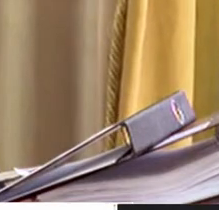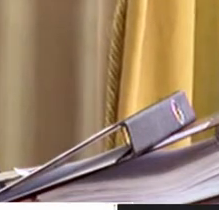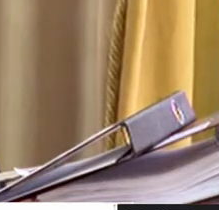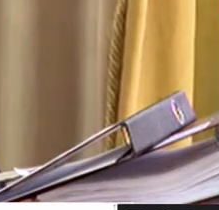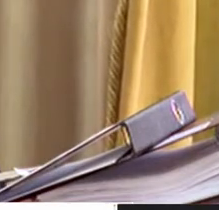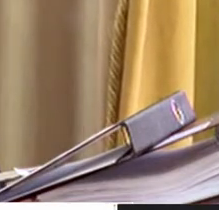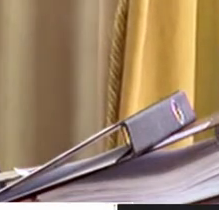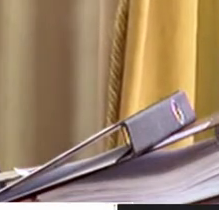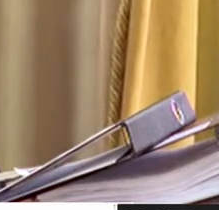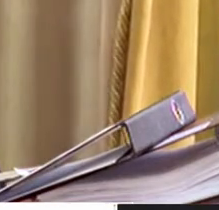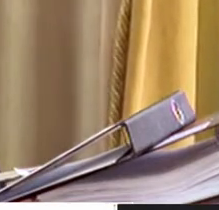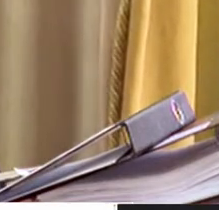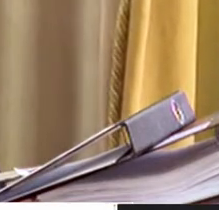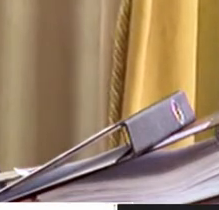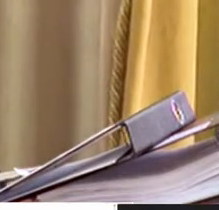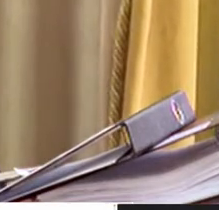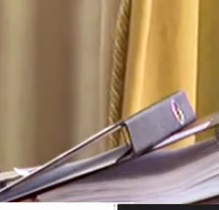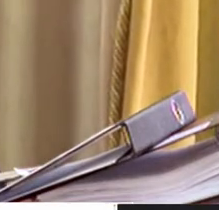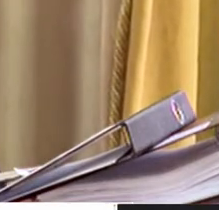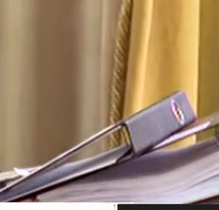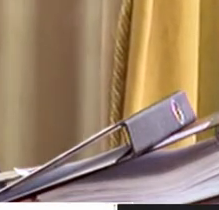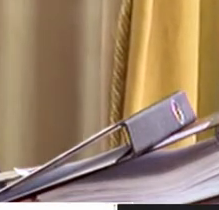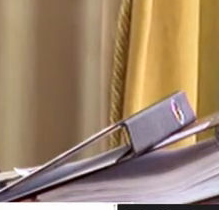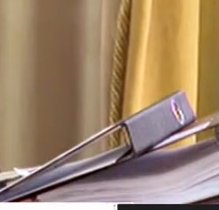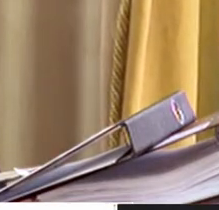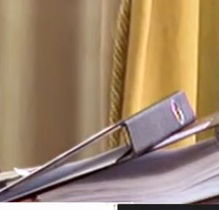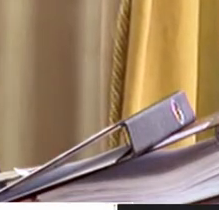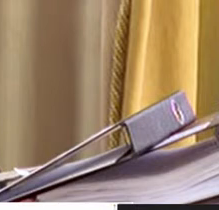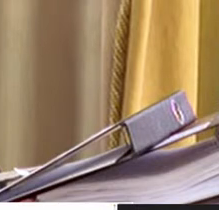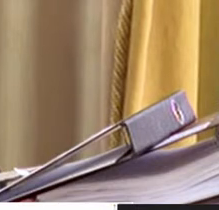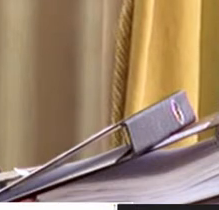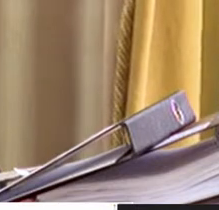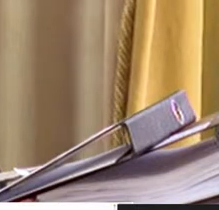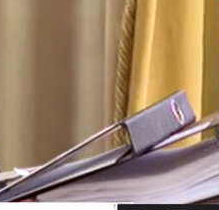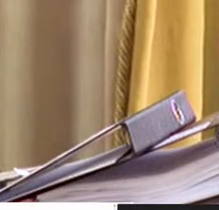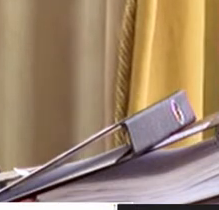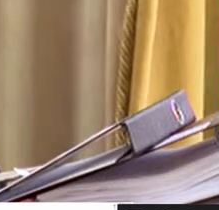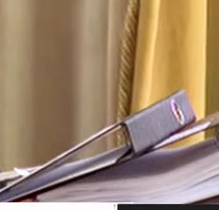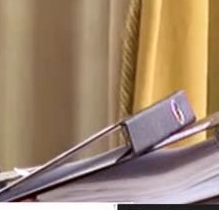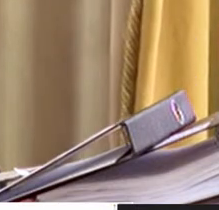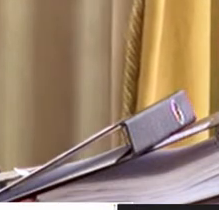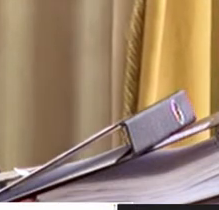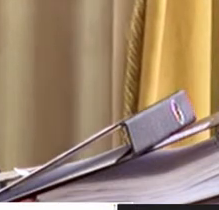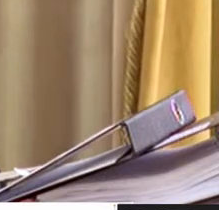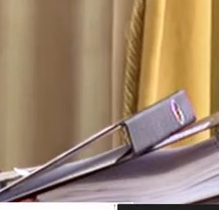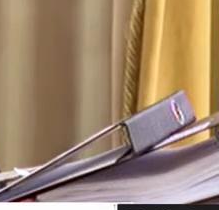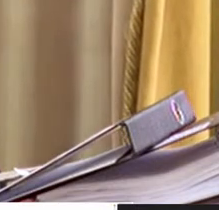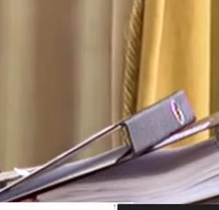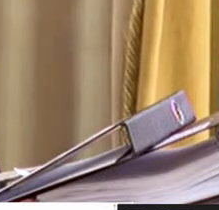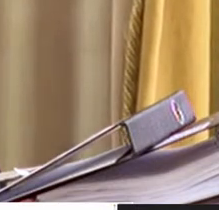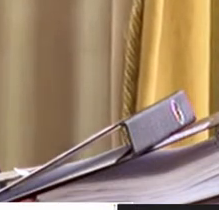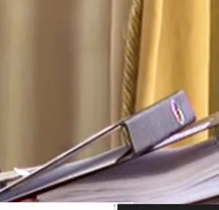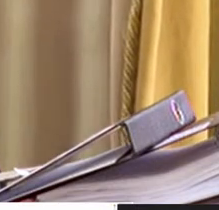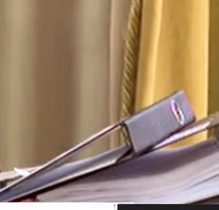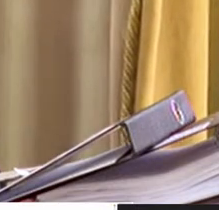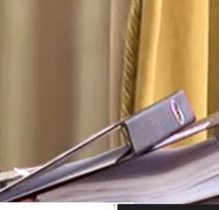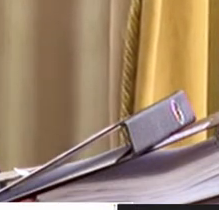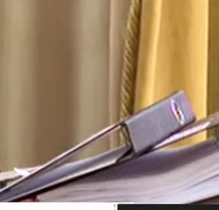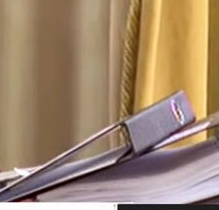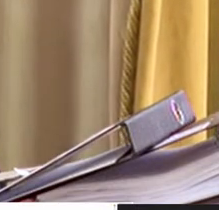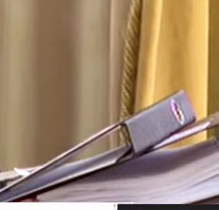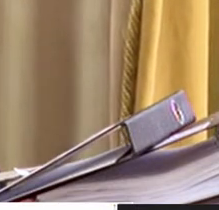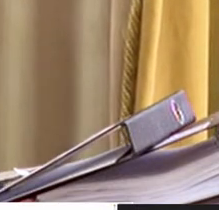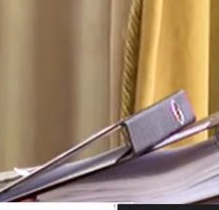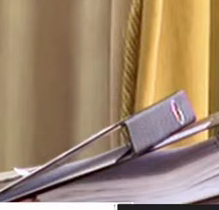He was in this house when that money was allocated. He has been a lifetime chairperson of